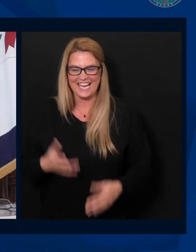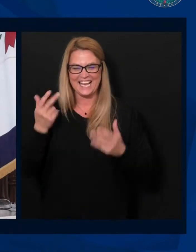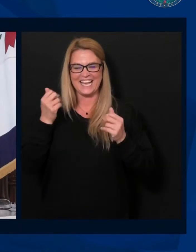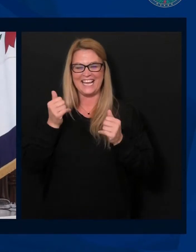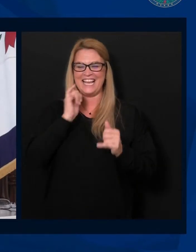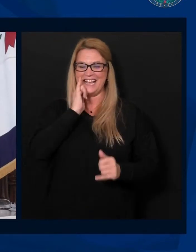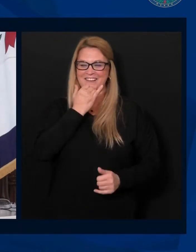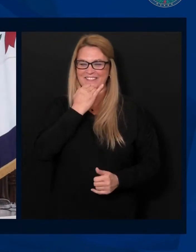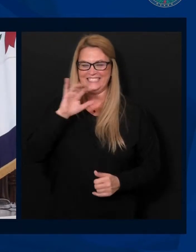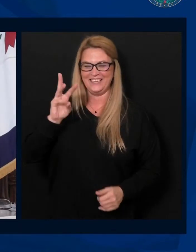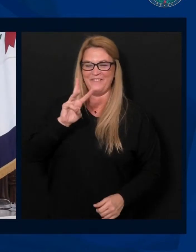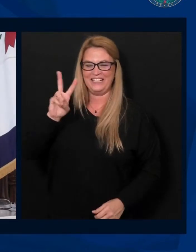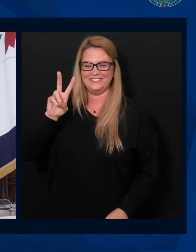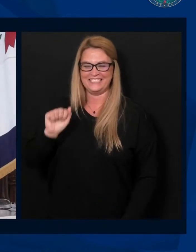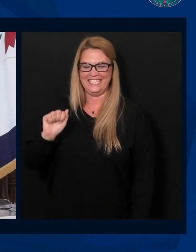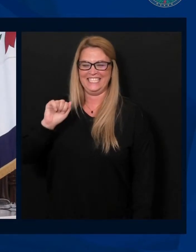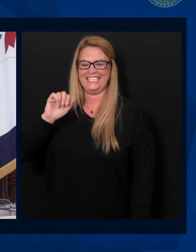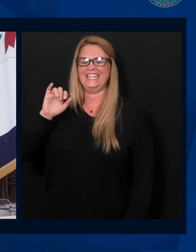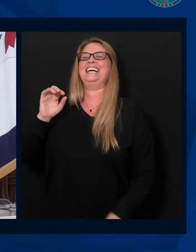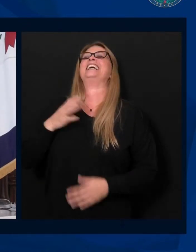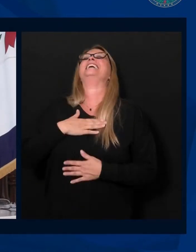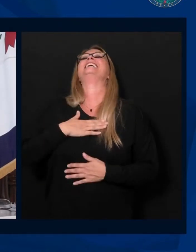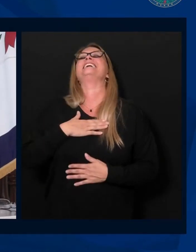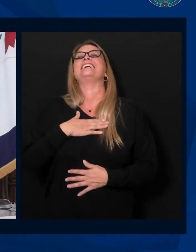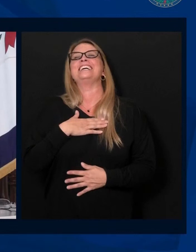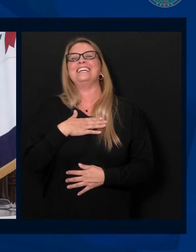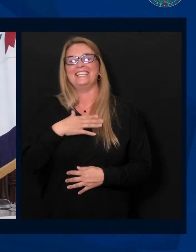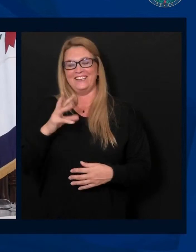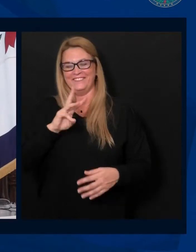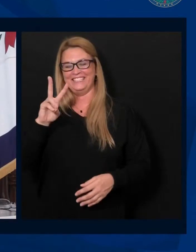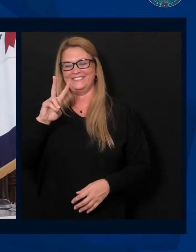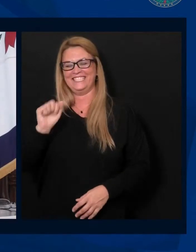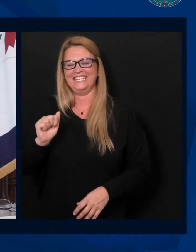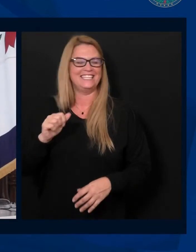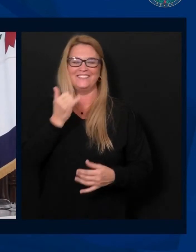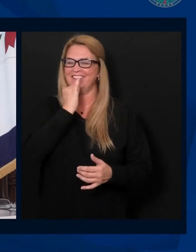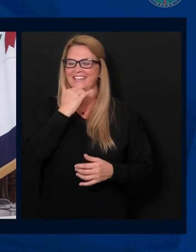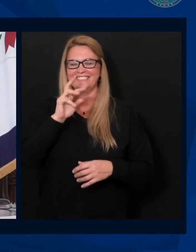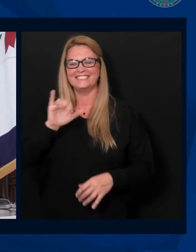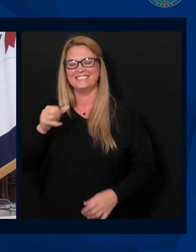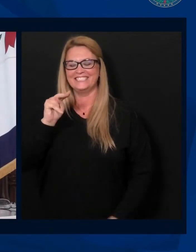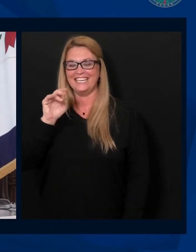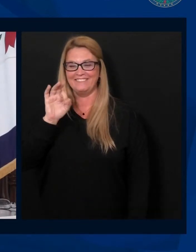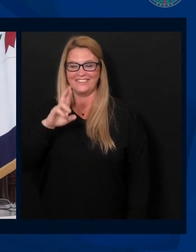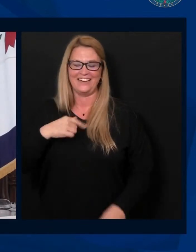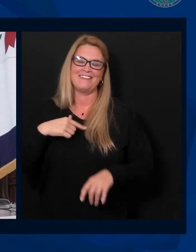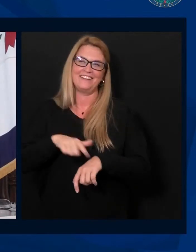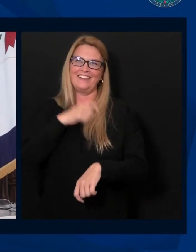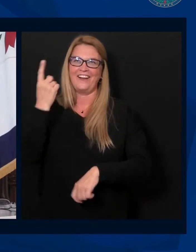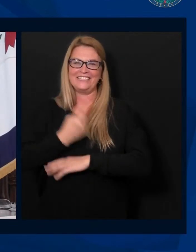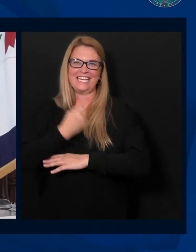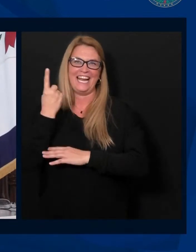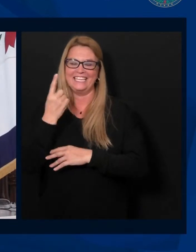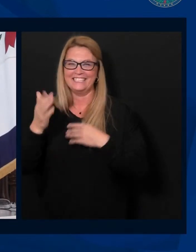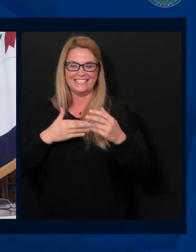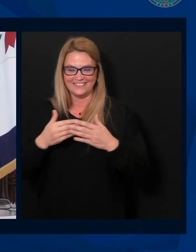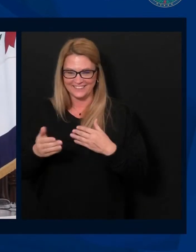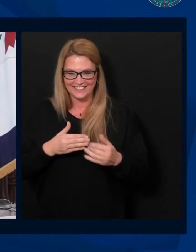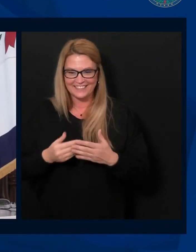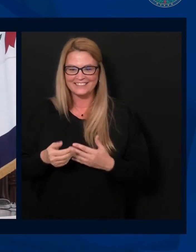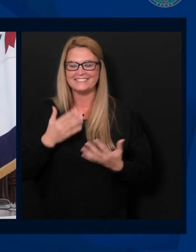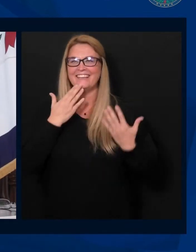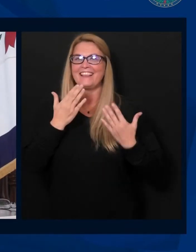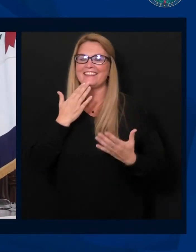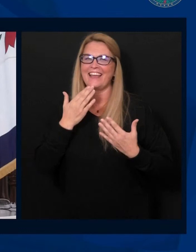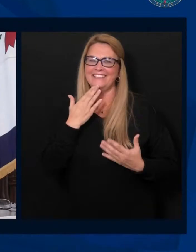happy birthday, Jennifer. Gosh, I said happy birthday, West Virginia. It's been a long day. Anyway, all y'all